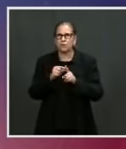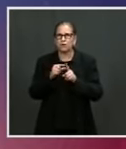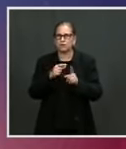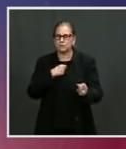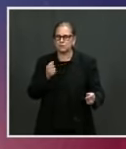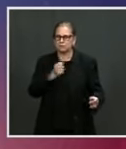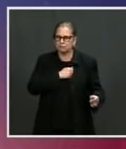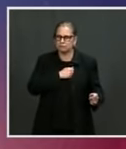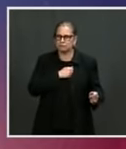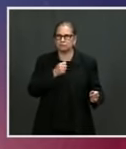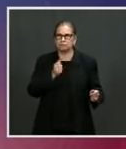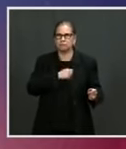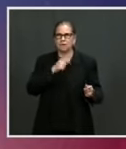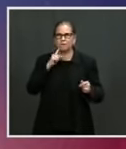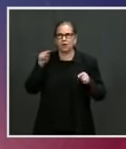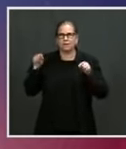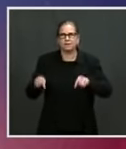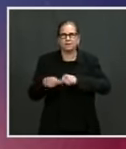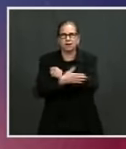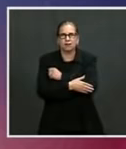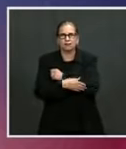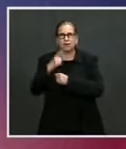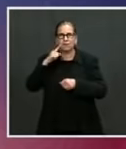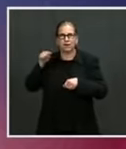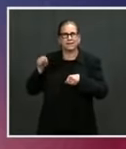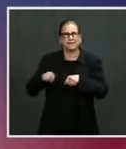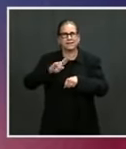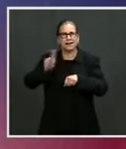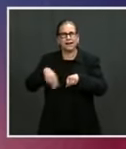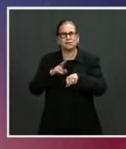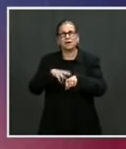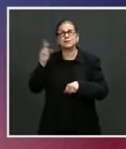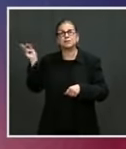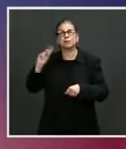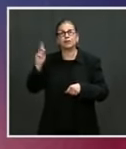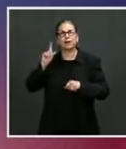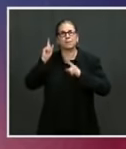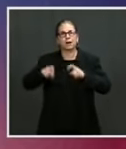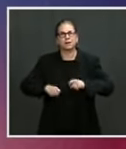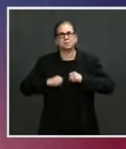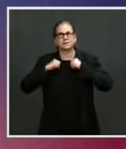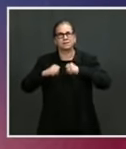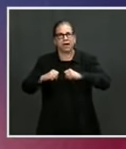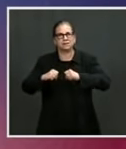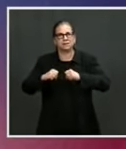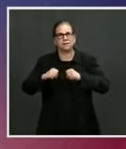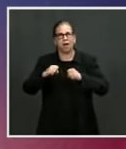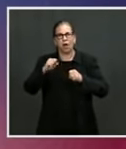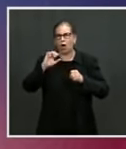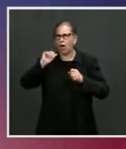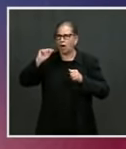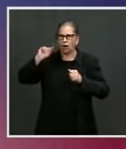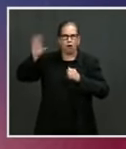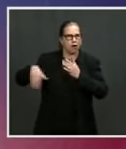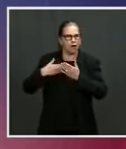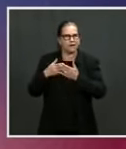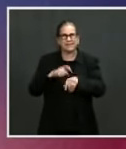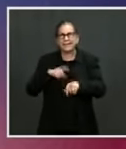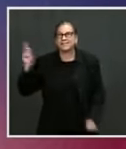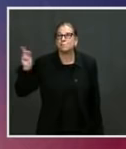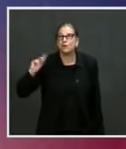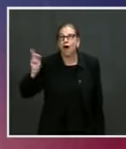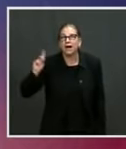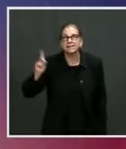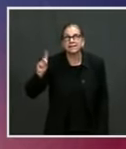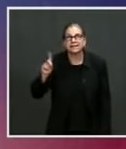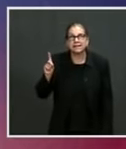And that democracy must be defended at all costs, for democracy makes all this possible. Democracy. That's